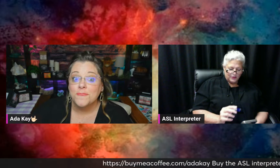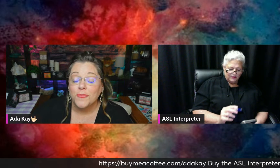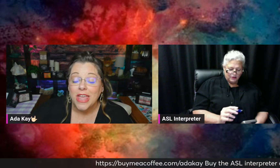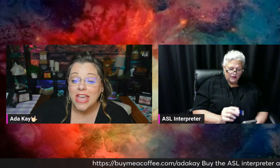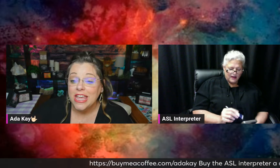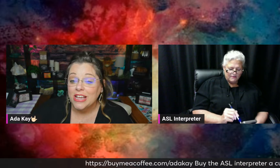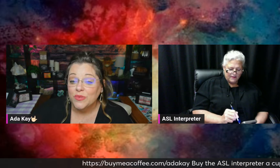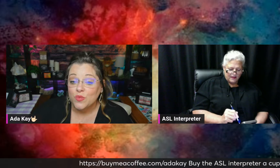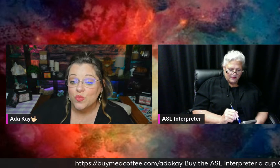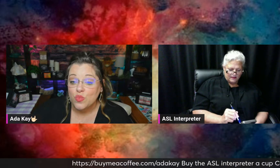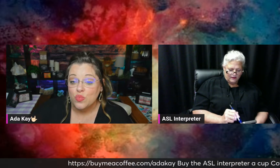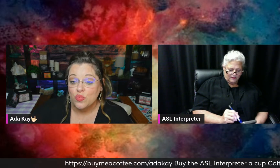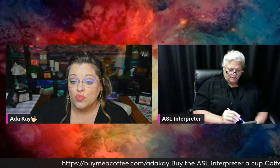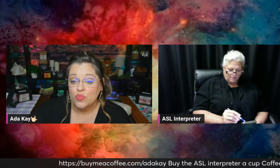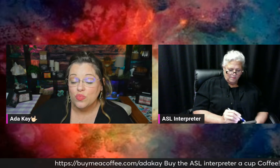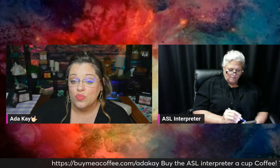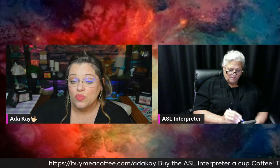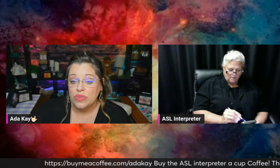do if they're grain fed.